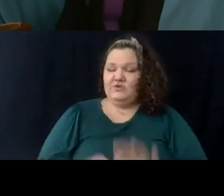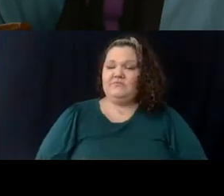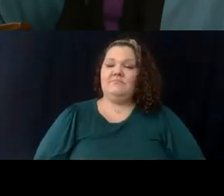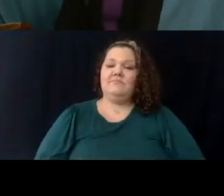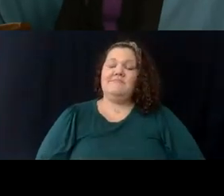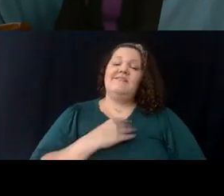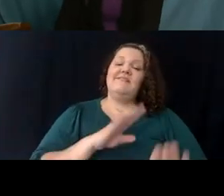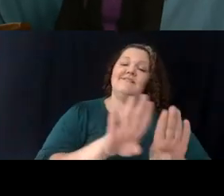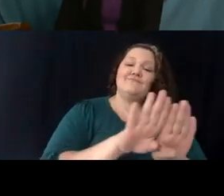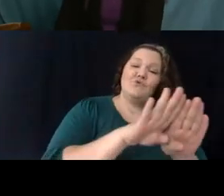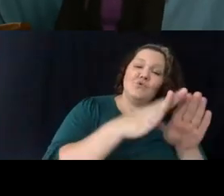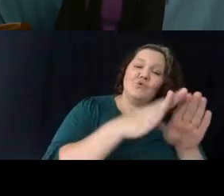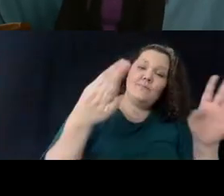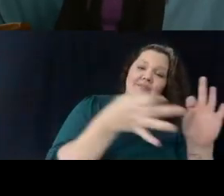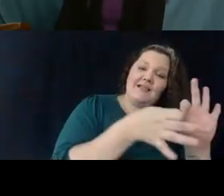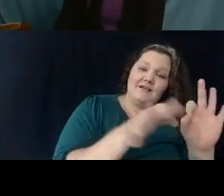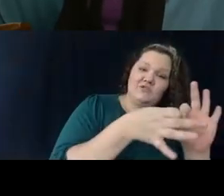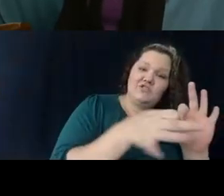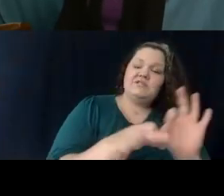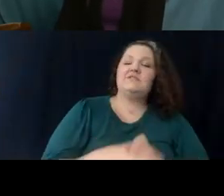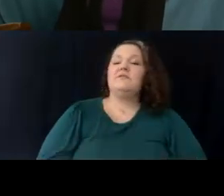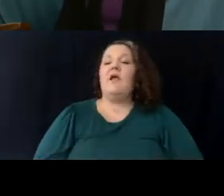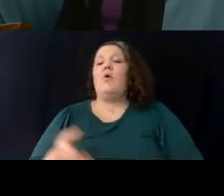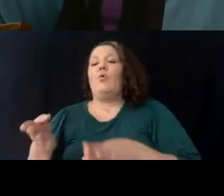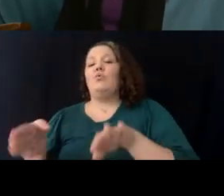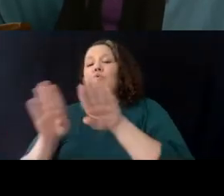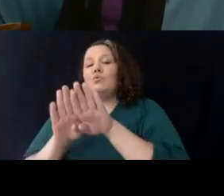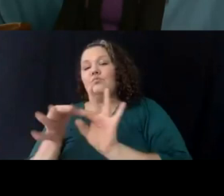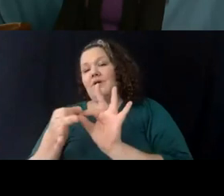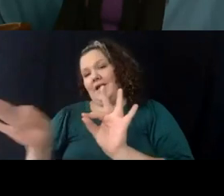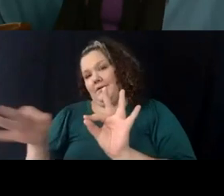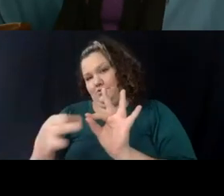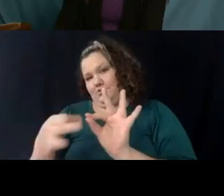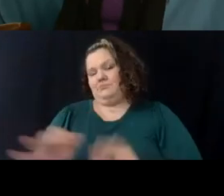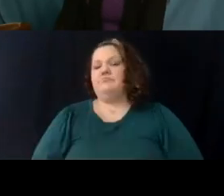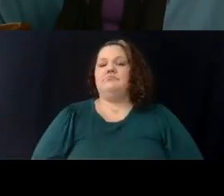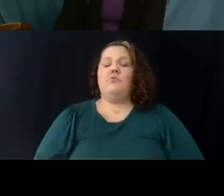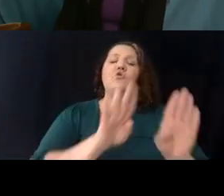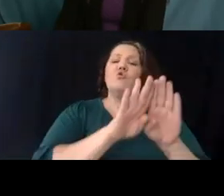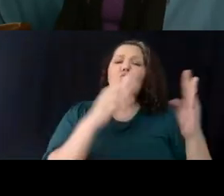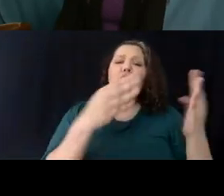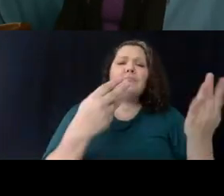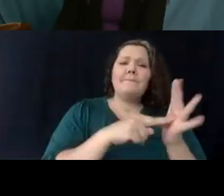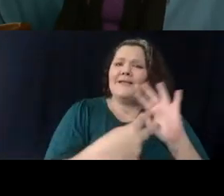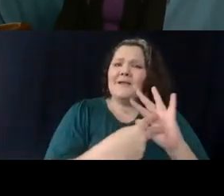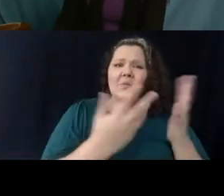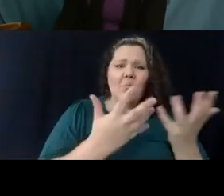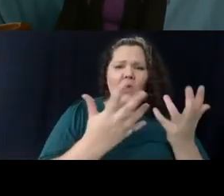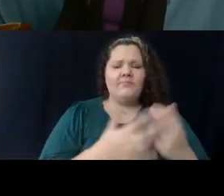There are two different types of captions. There's your open captions and your closed